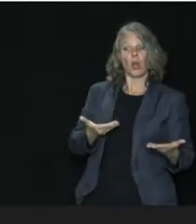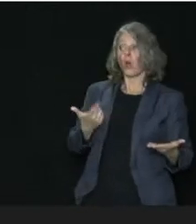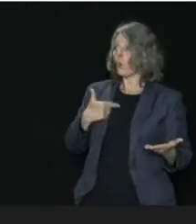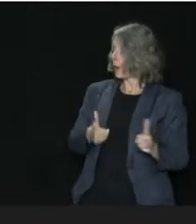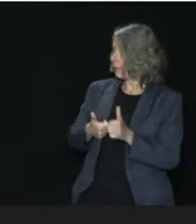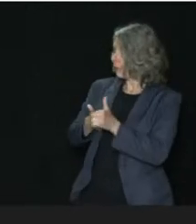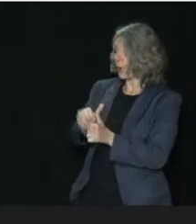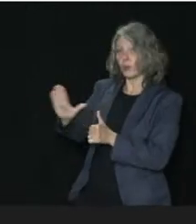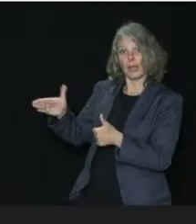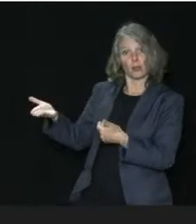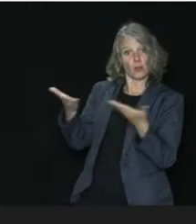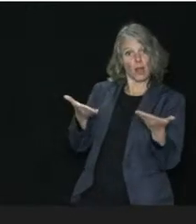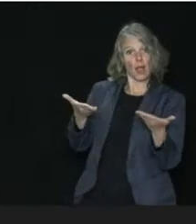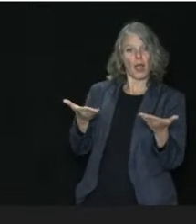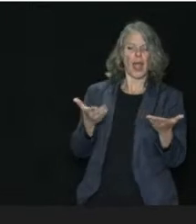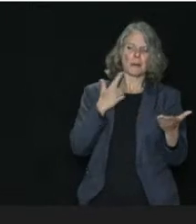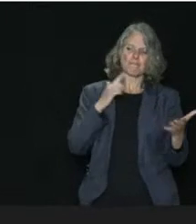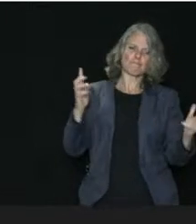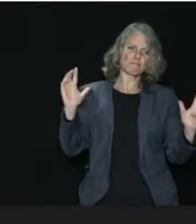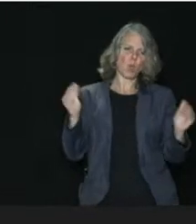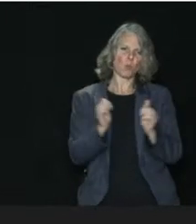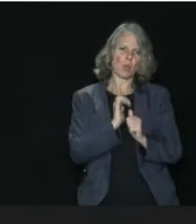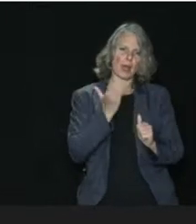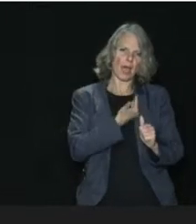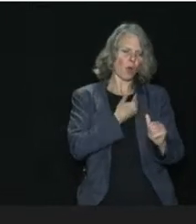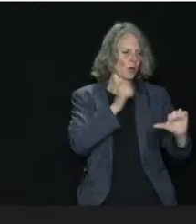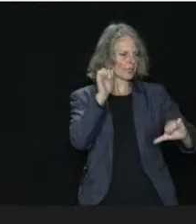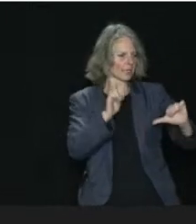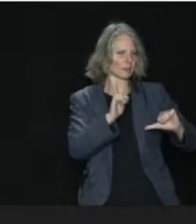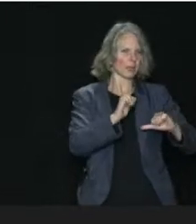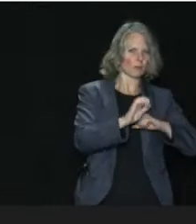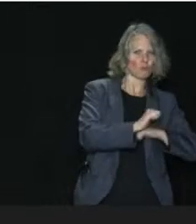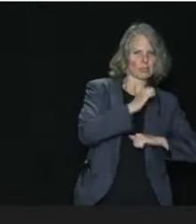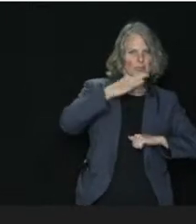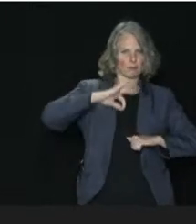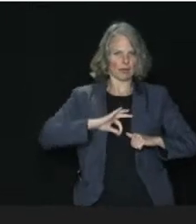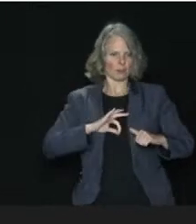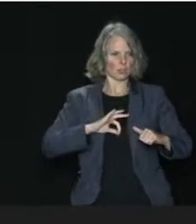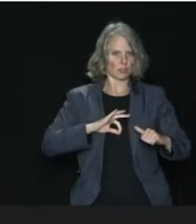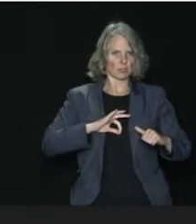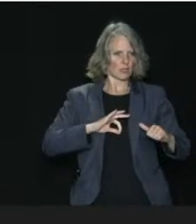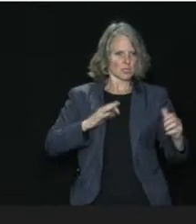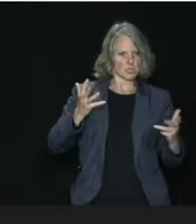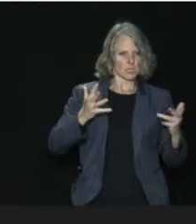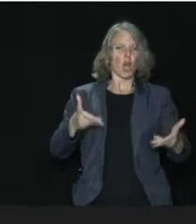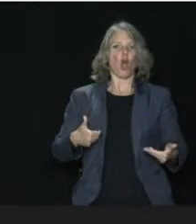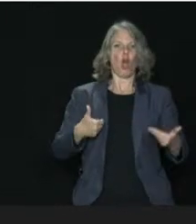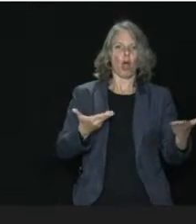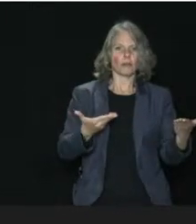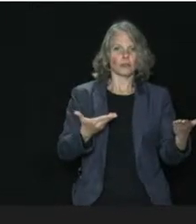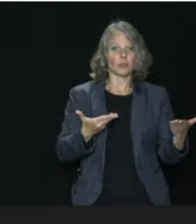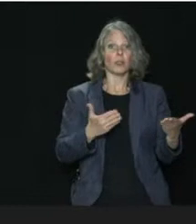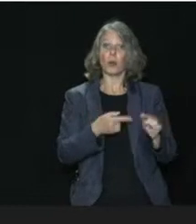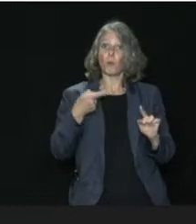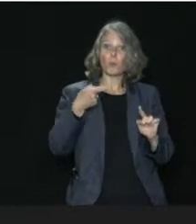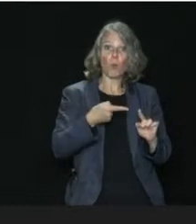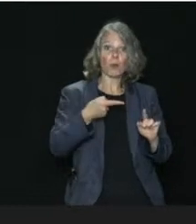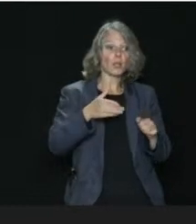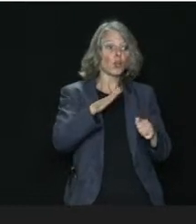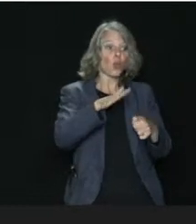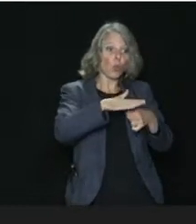their assessment of the benefit and risk. So do follow your local public health advice. And so